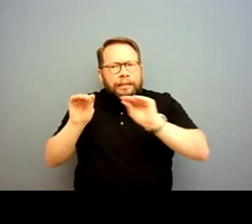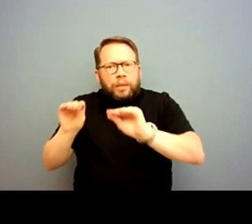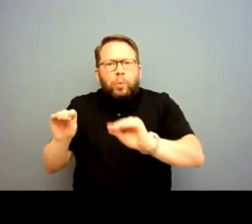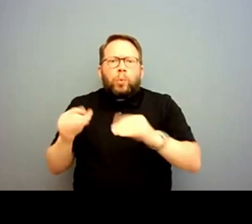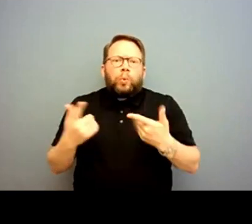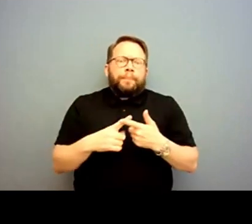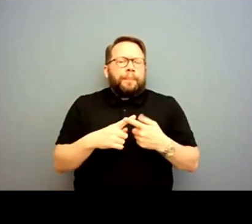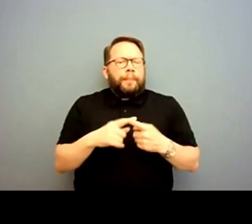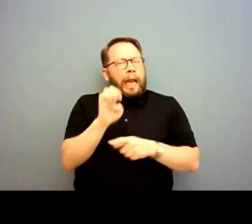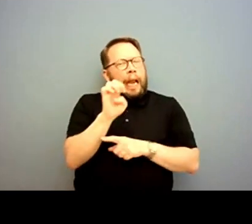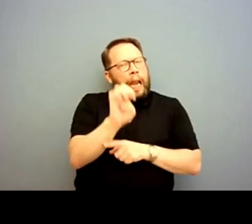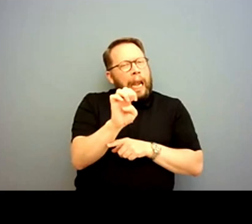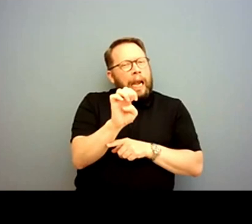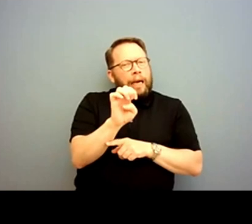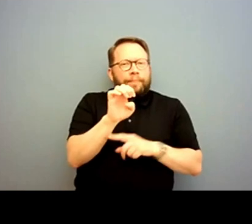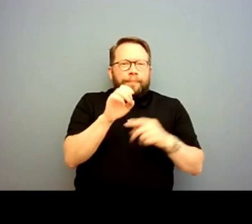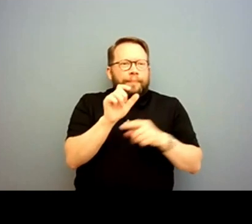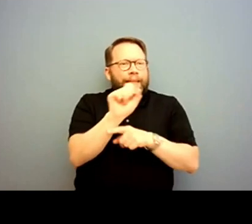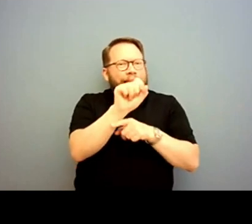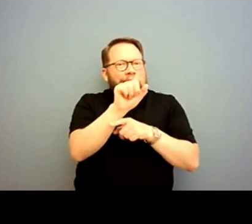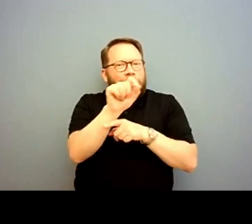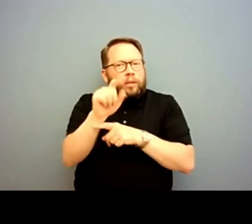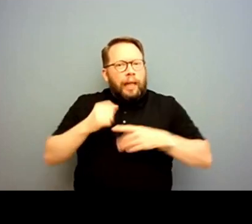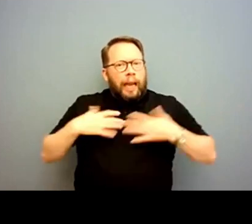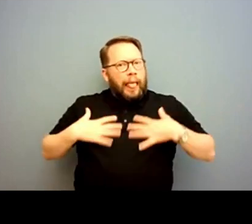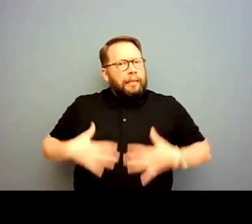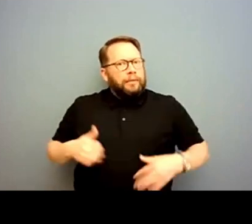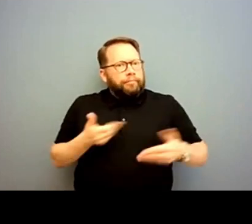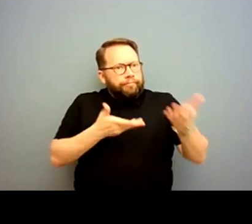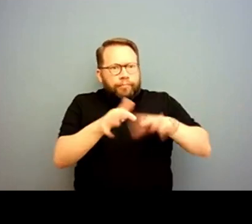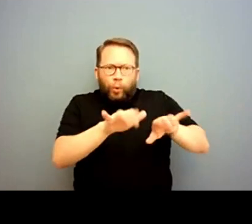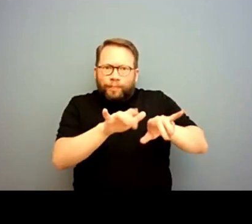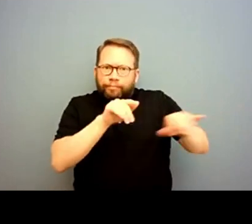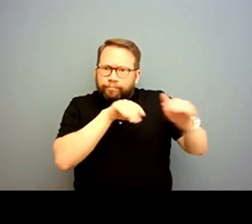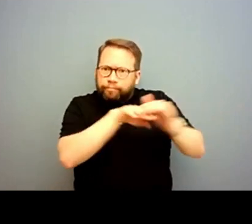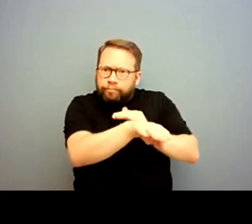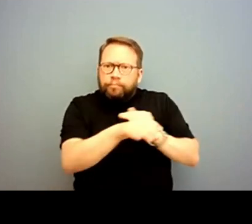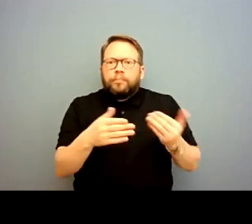Equal access to services is not just about tackling practical problems.